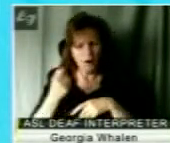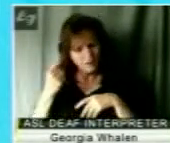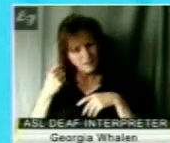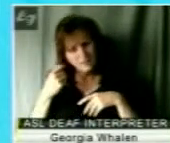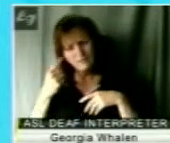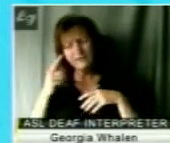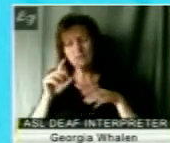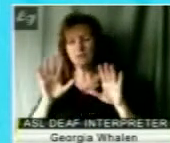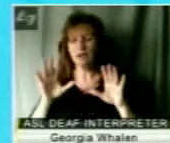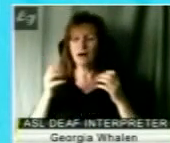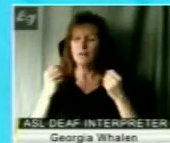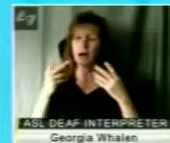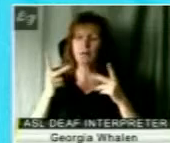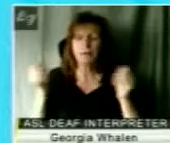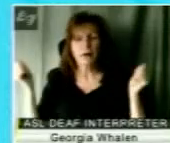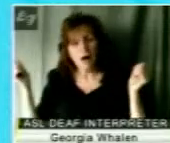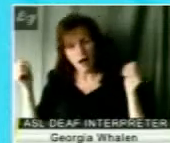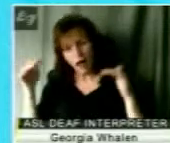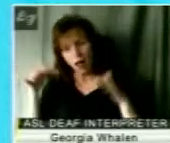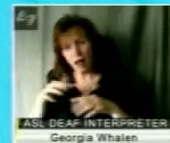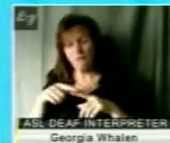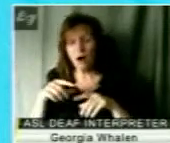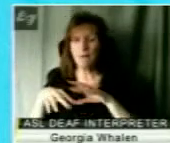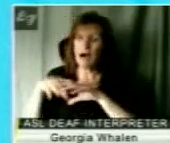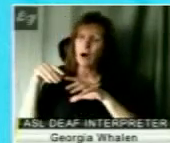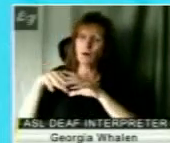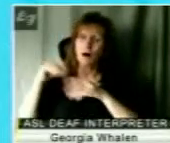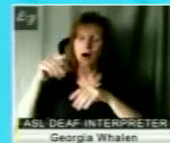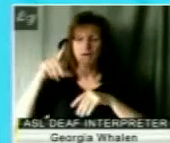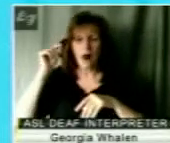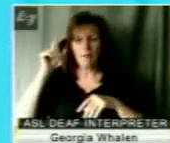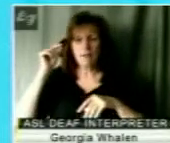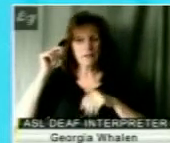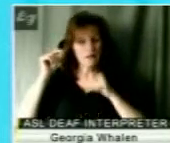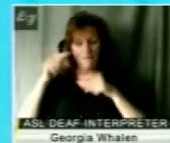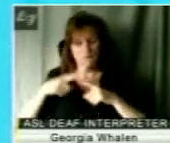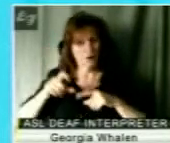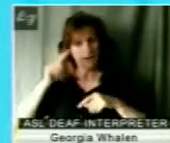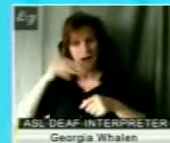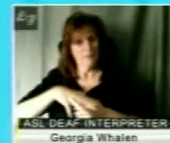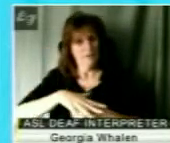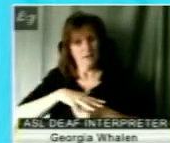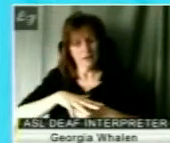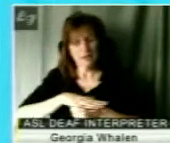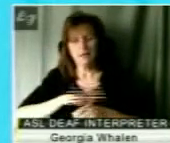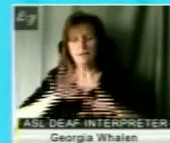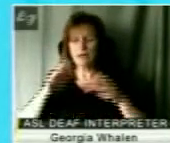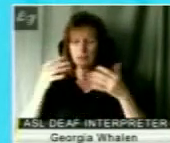town there, and although they should still realize, and there's certainly lots of good signage,